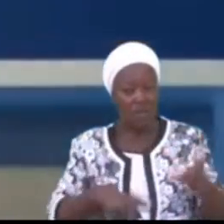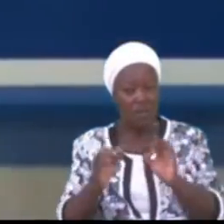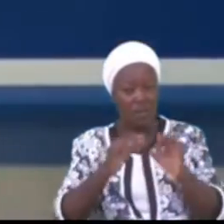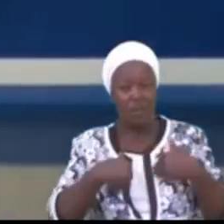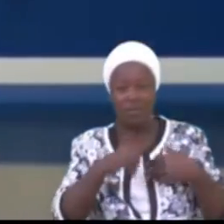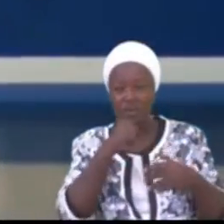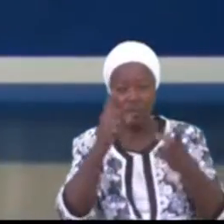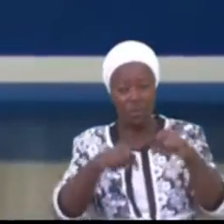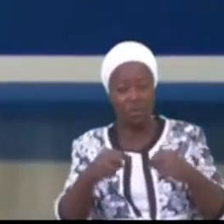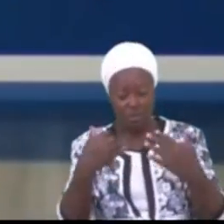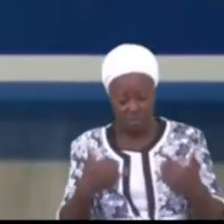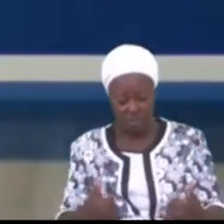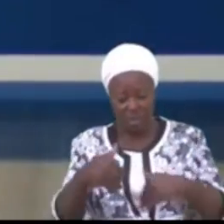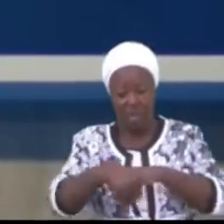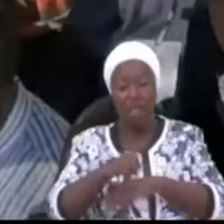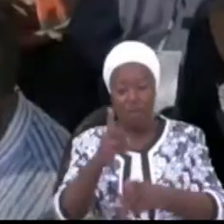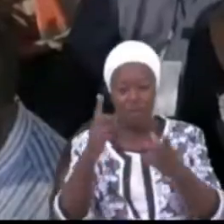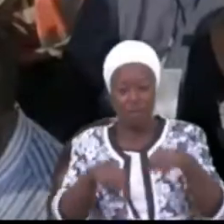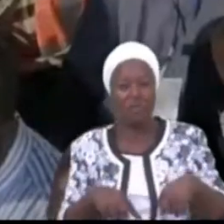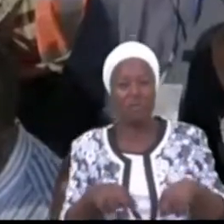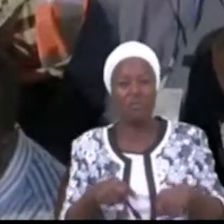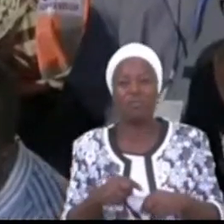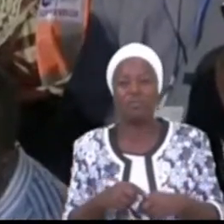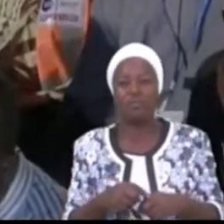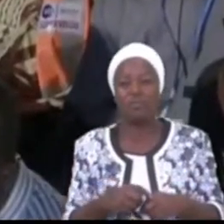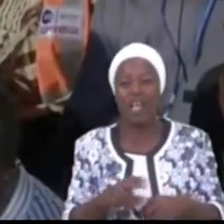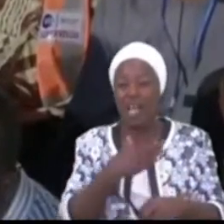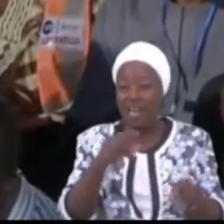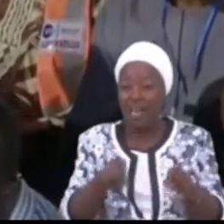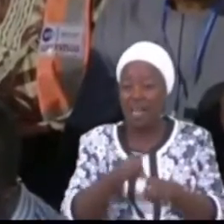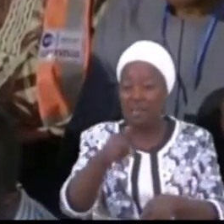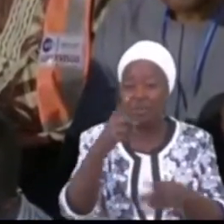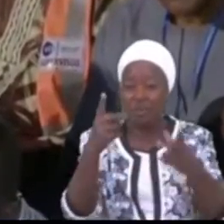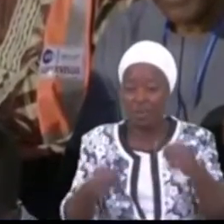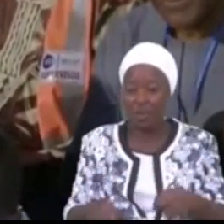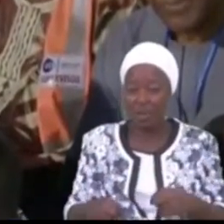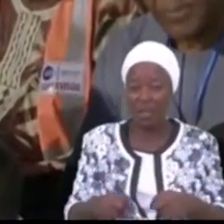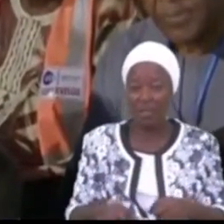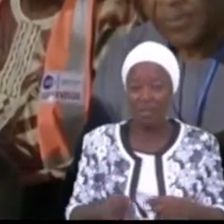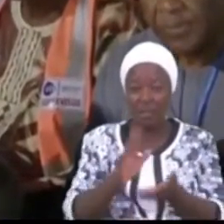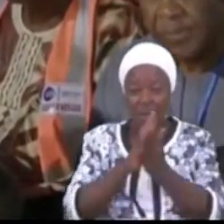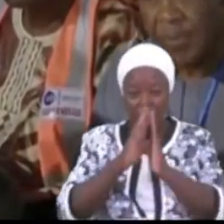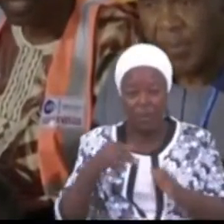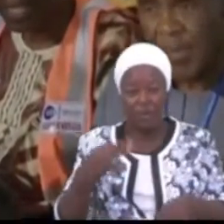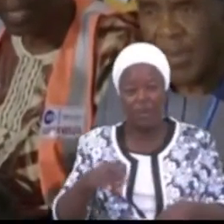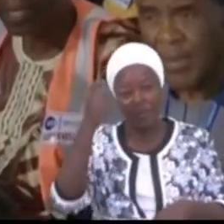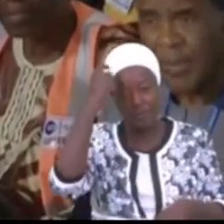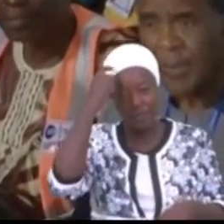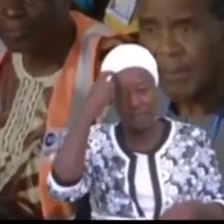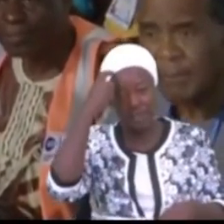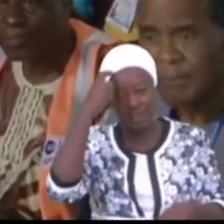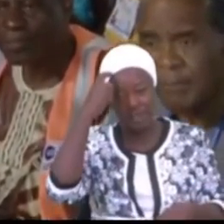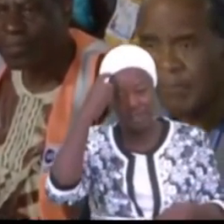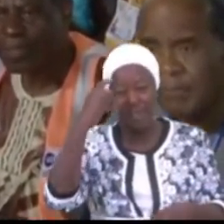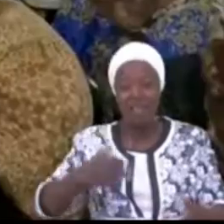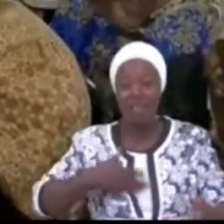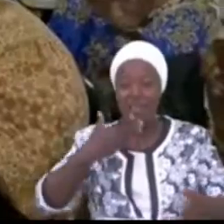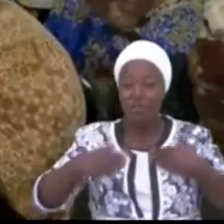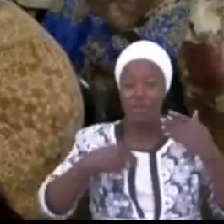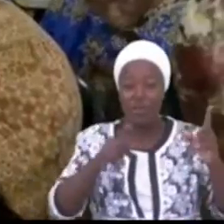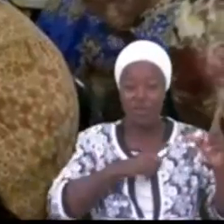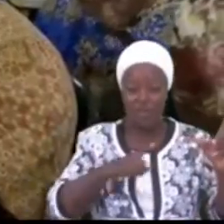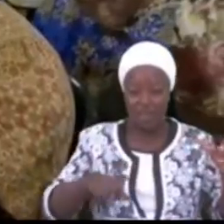come, tonight you will come. Amen. And as you come, peace of mind. Amen. Joy of the